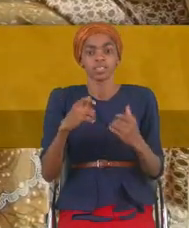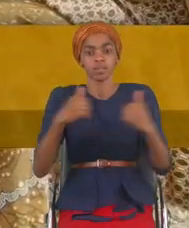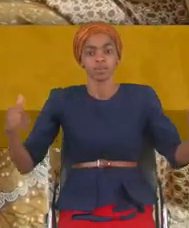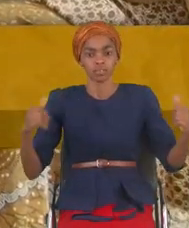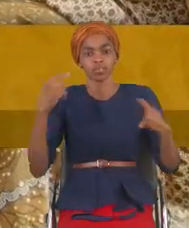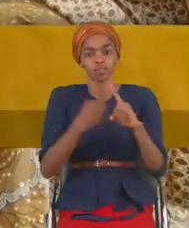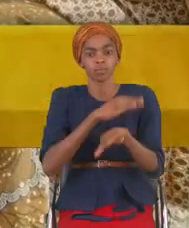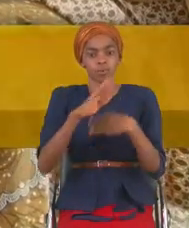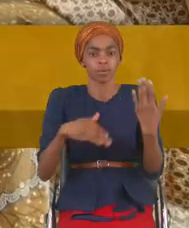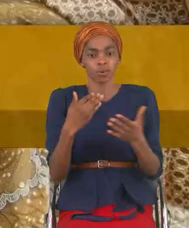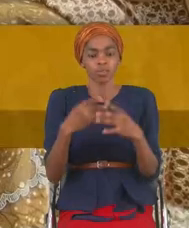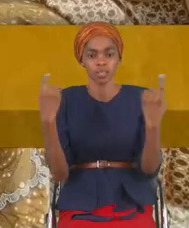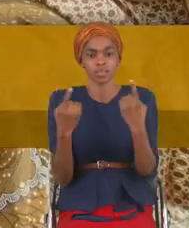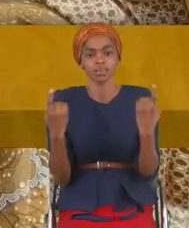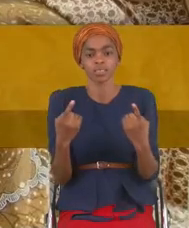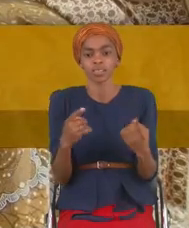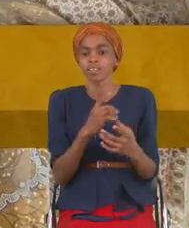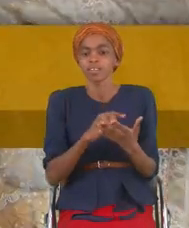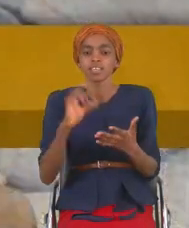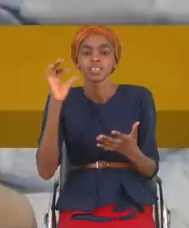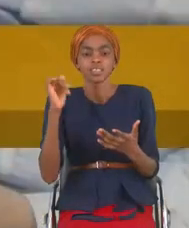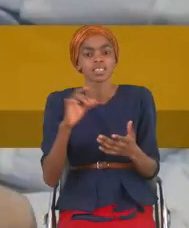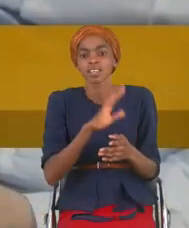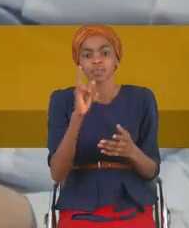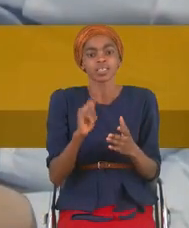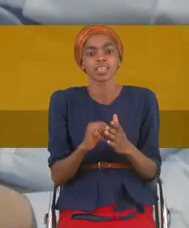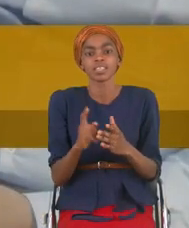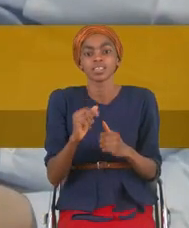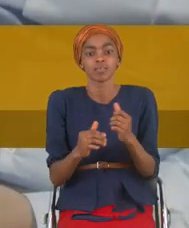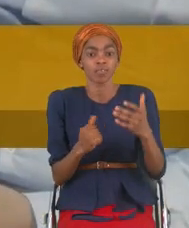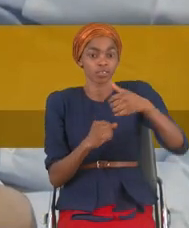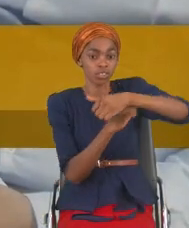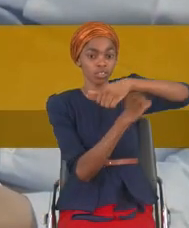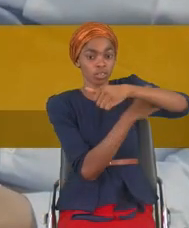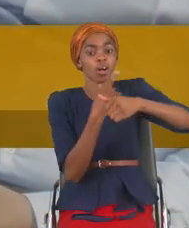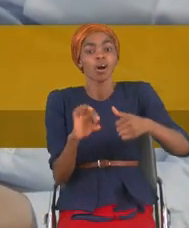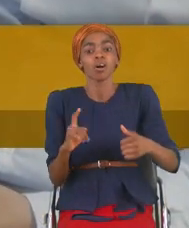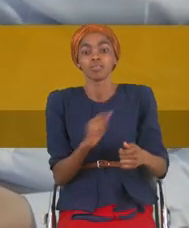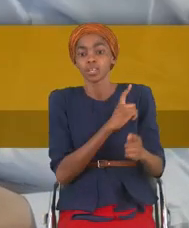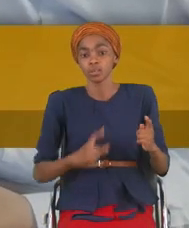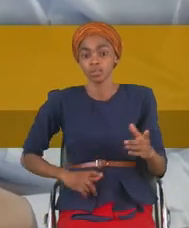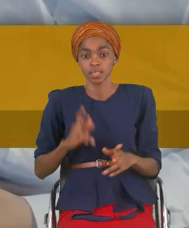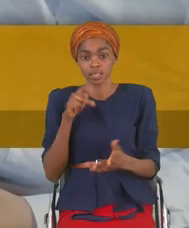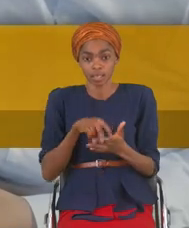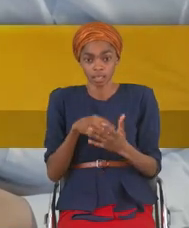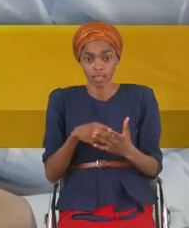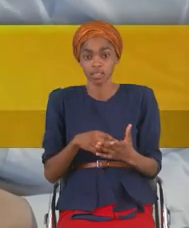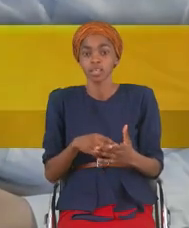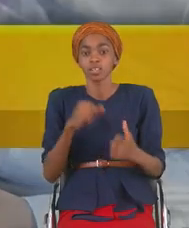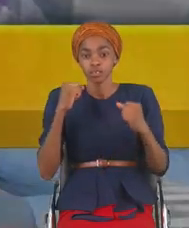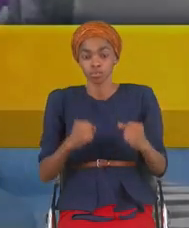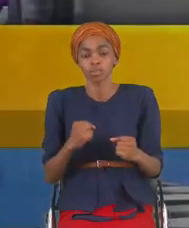foundation of god stand ashore have been there seal the lord knows the emma that are his and